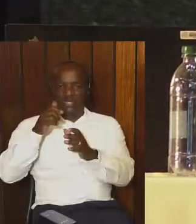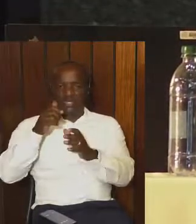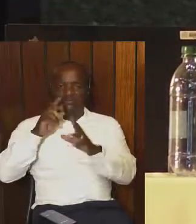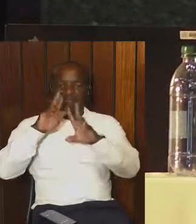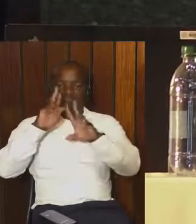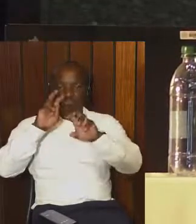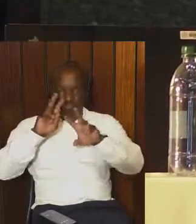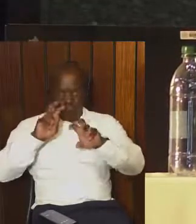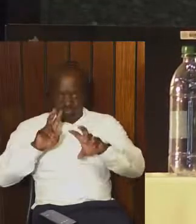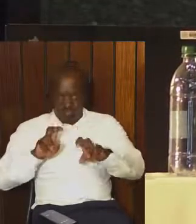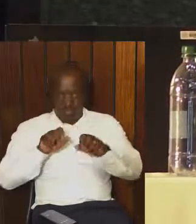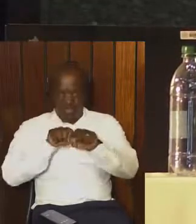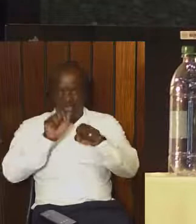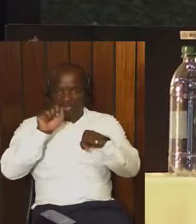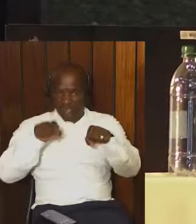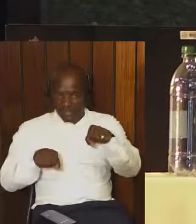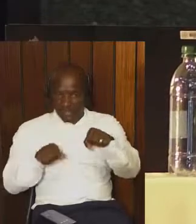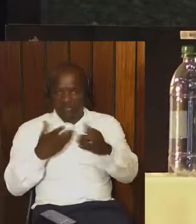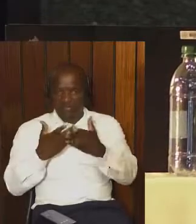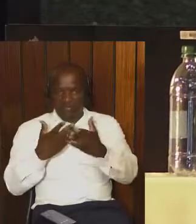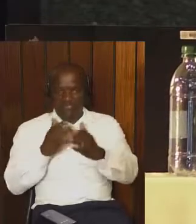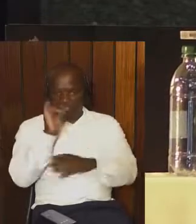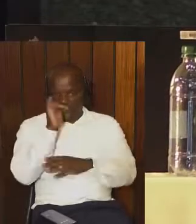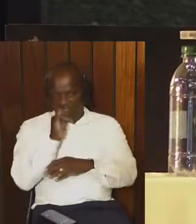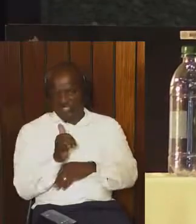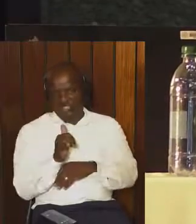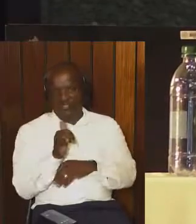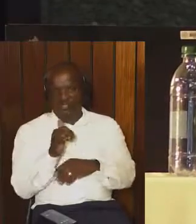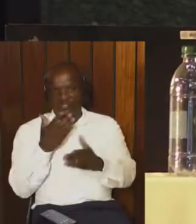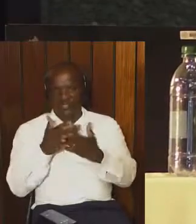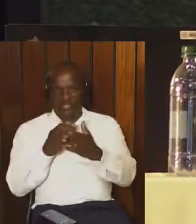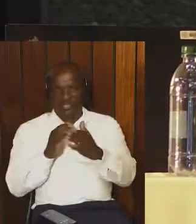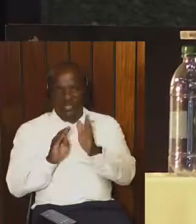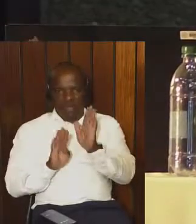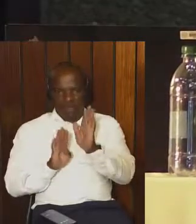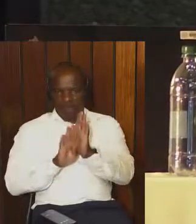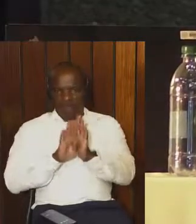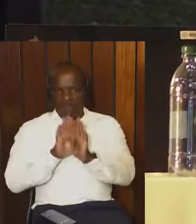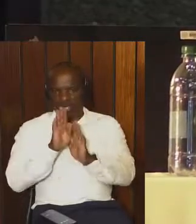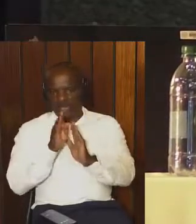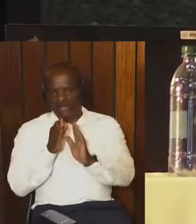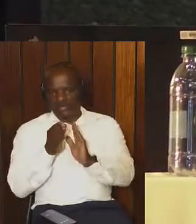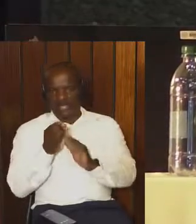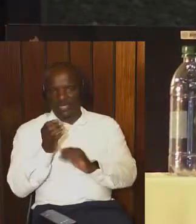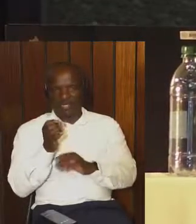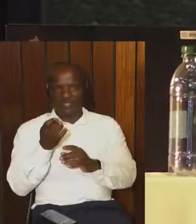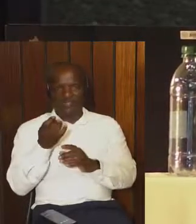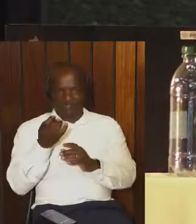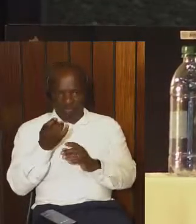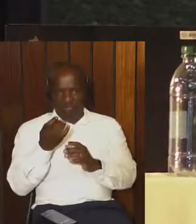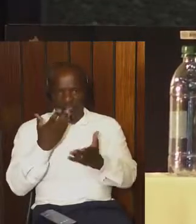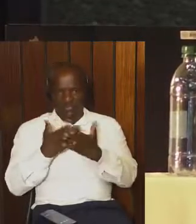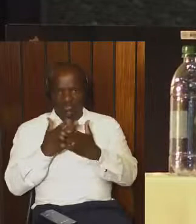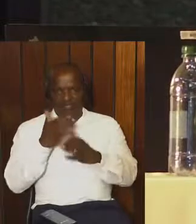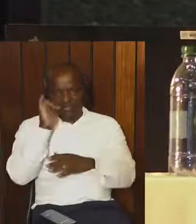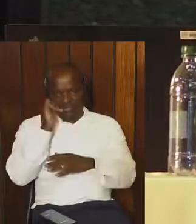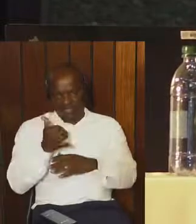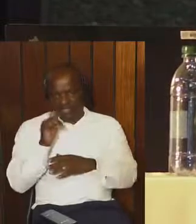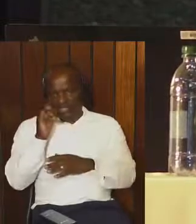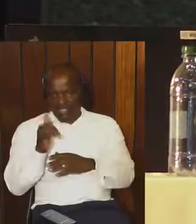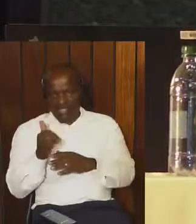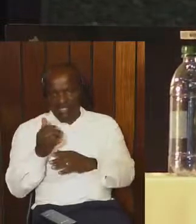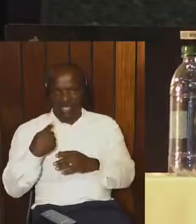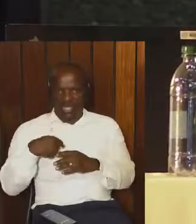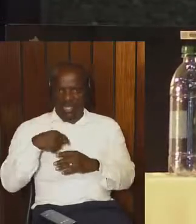the system and tell if there is any progress or not, meaning at any time my executive or